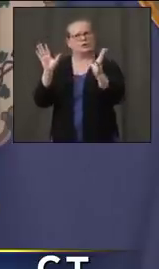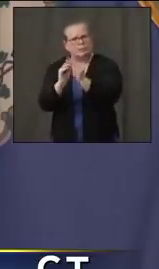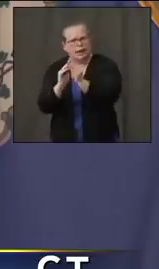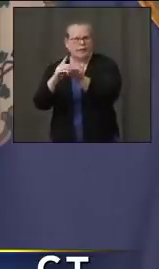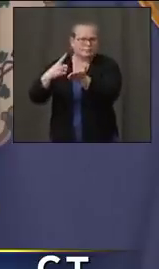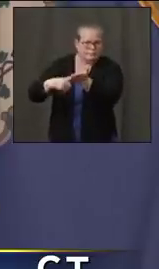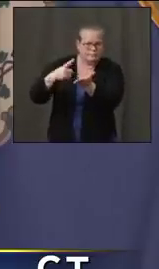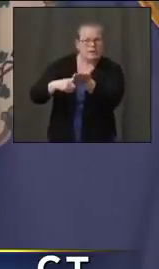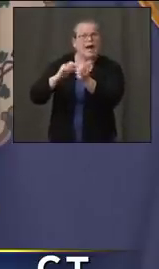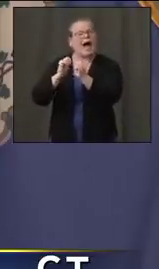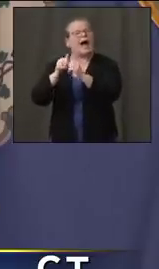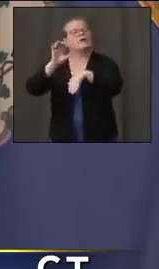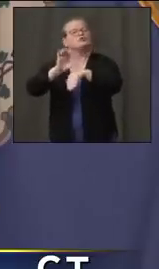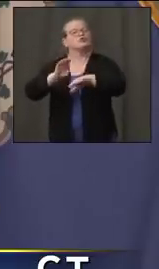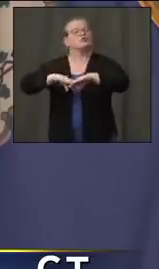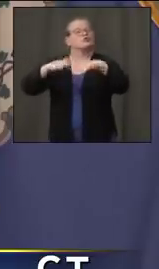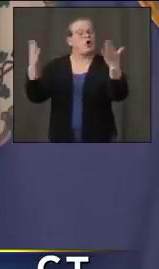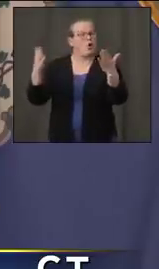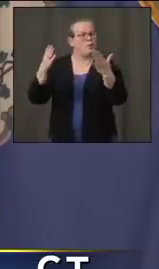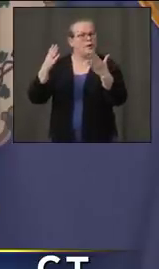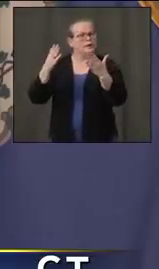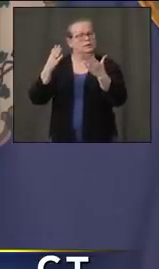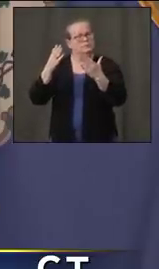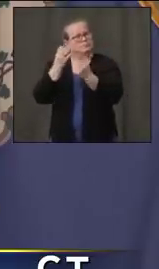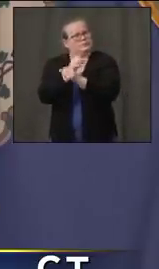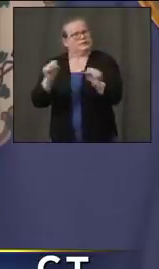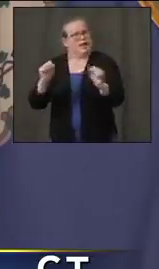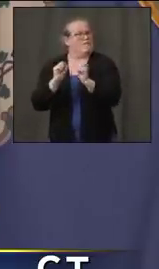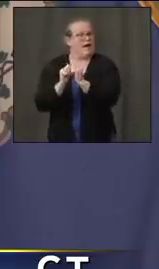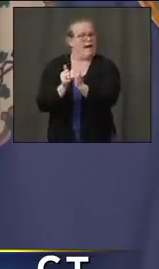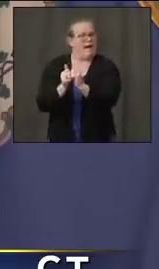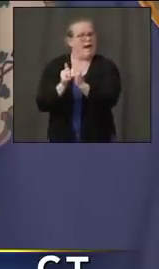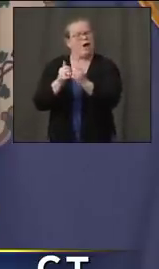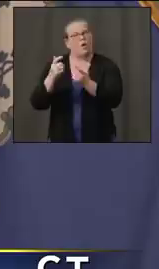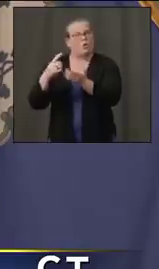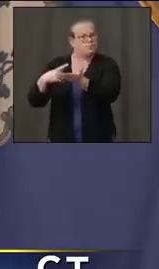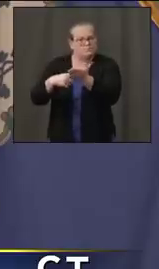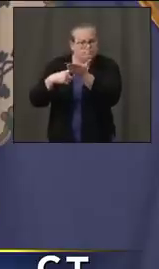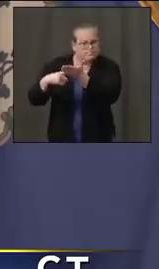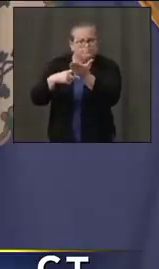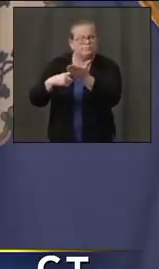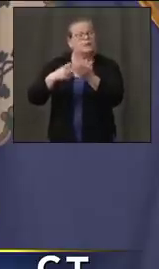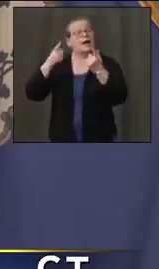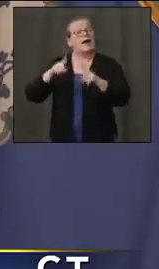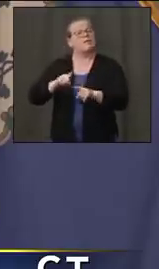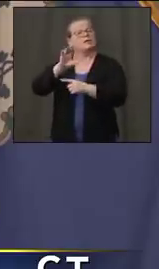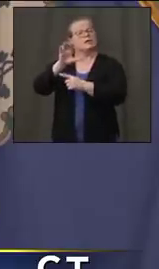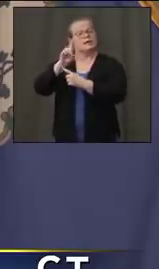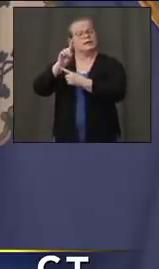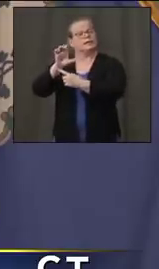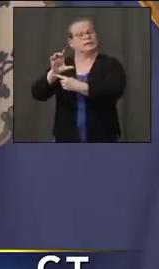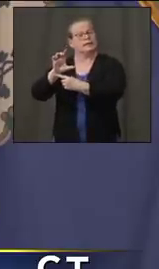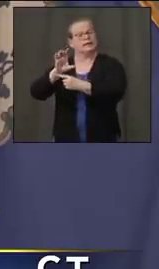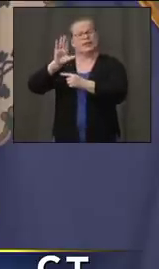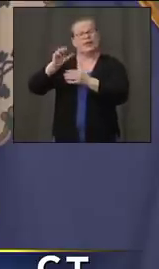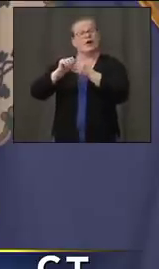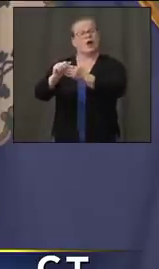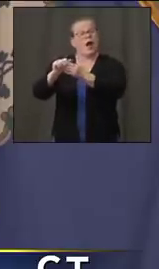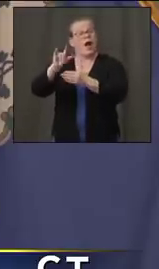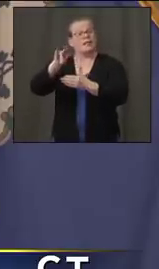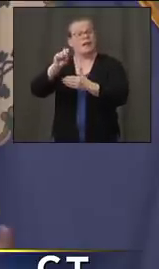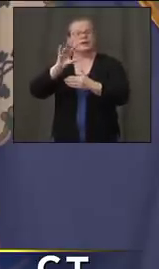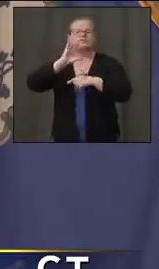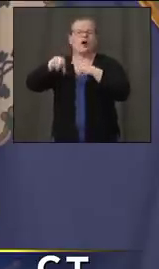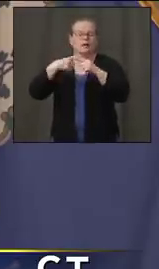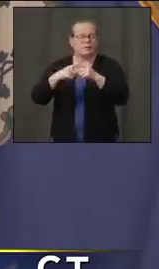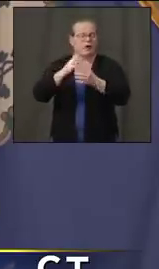churches in a thoughtful way. And I noticed that the CDC guidelines that said for phase 1, phase 2, and phase